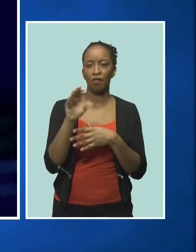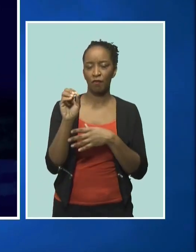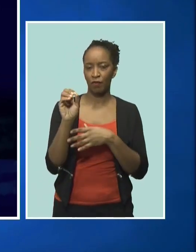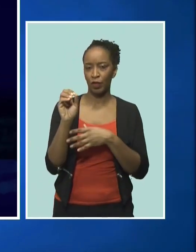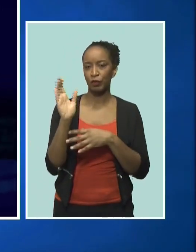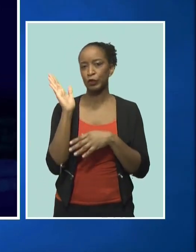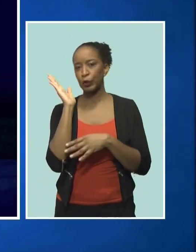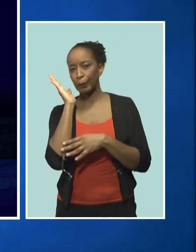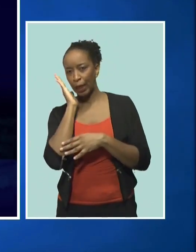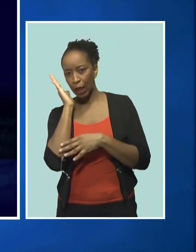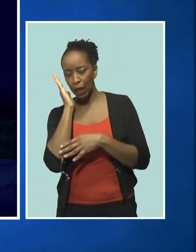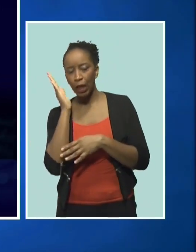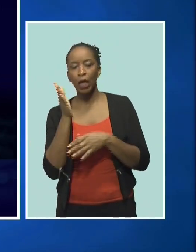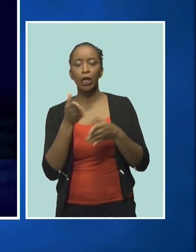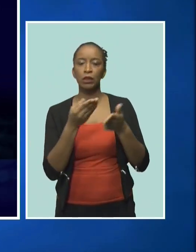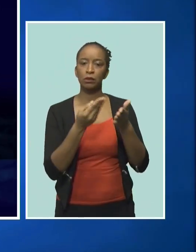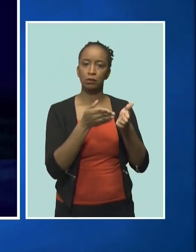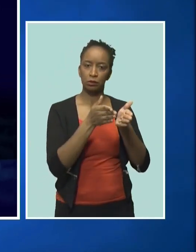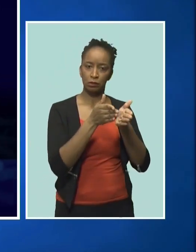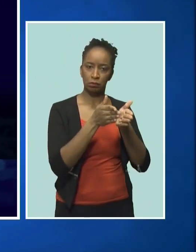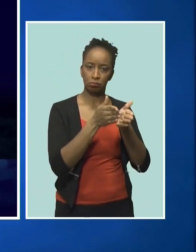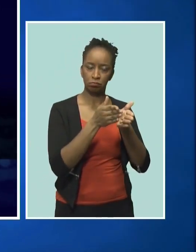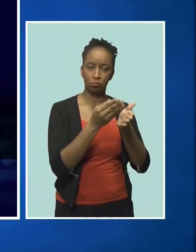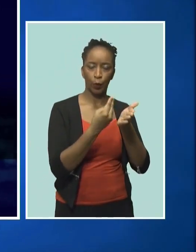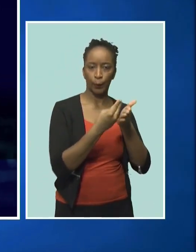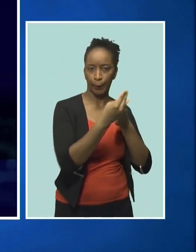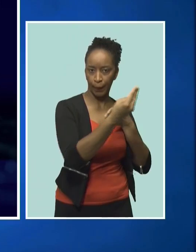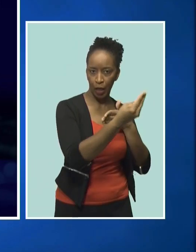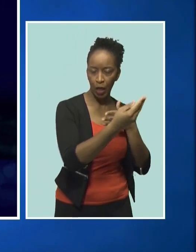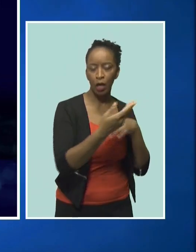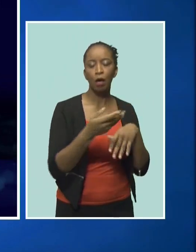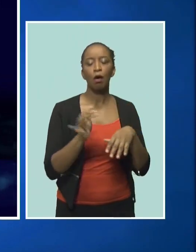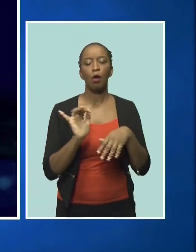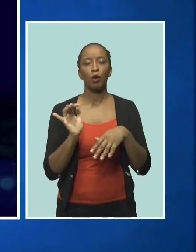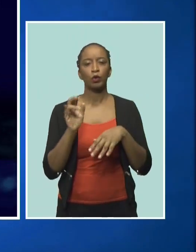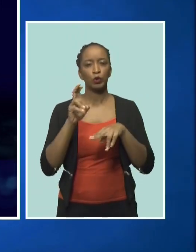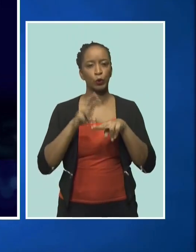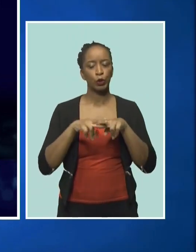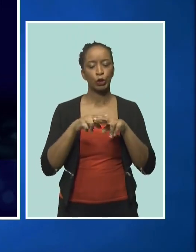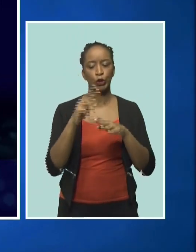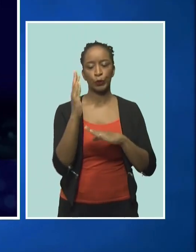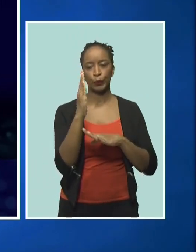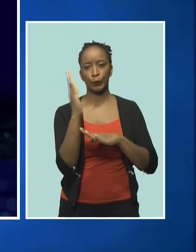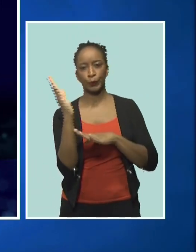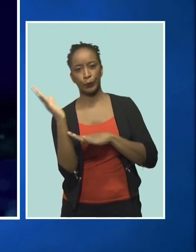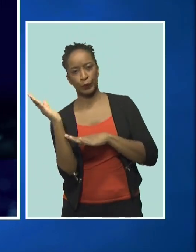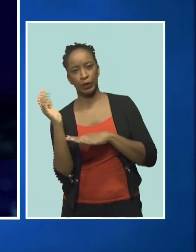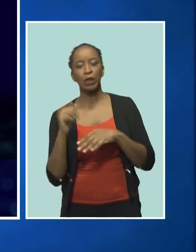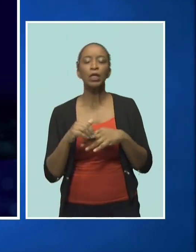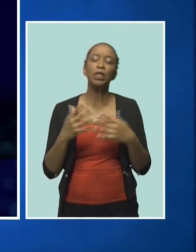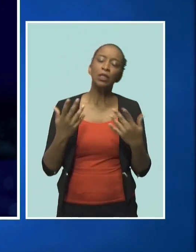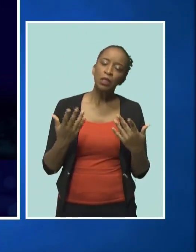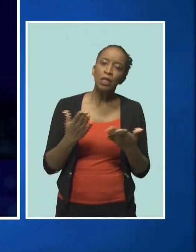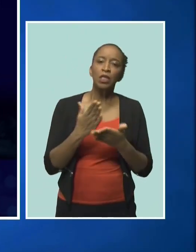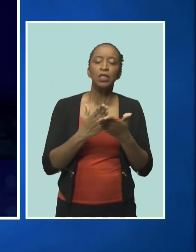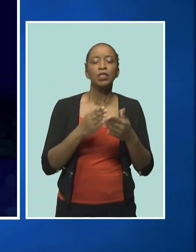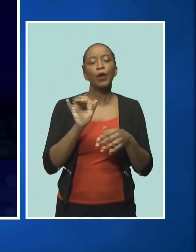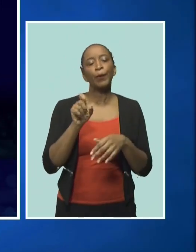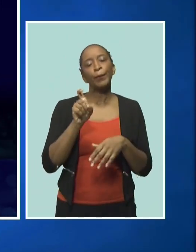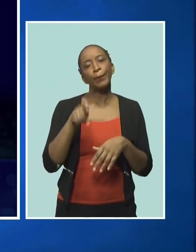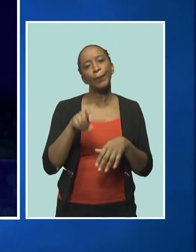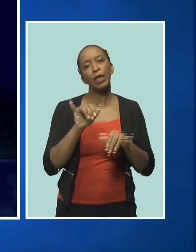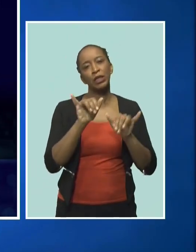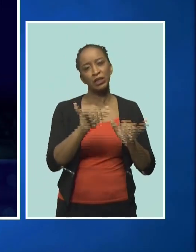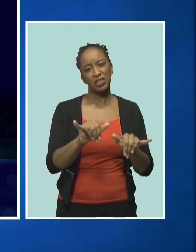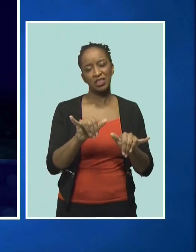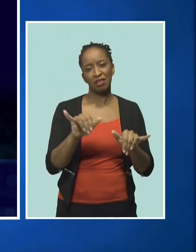can increase capacity so that more patients can get to the beds instead of staying in A&E, because sometimes they do stay in A&E 1 or 2